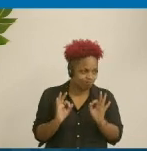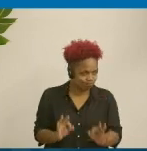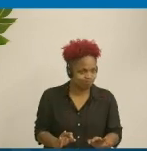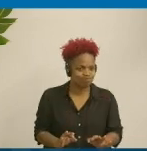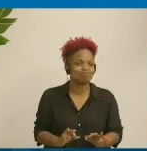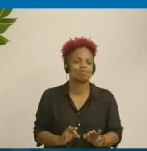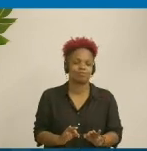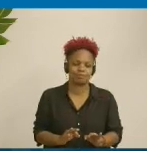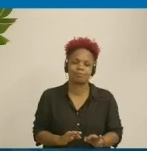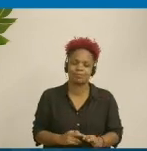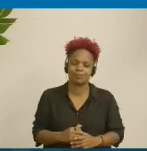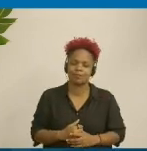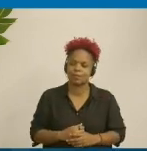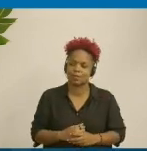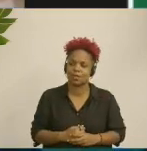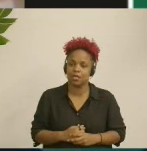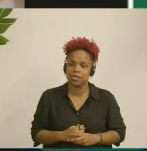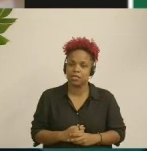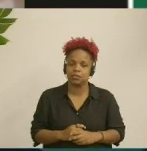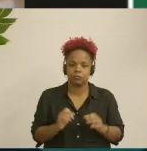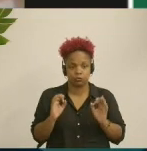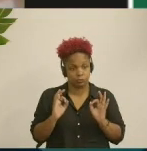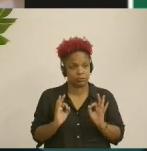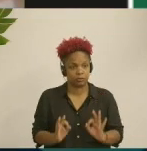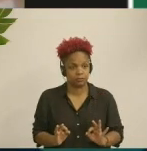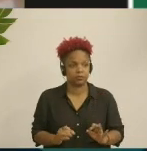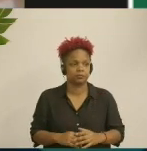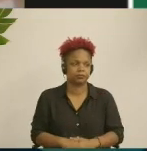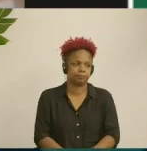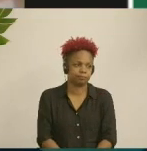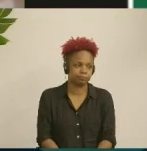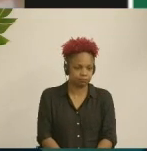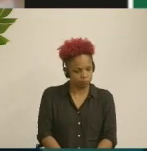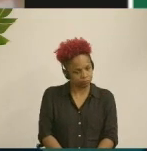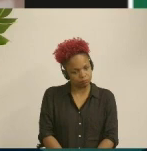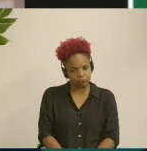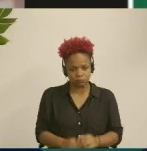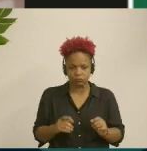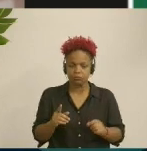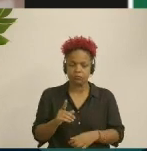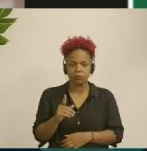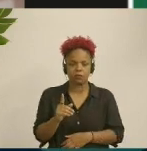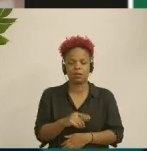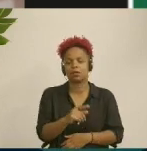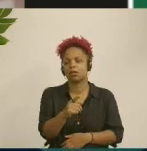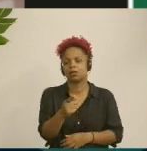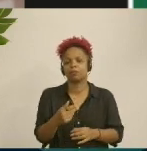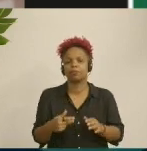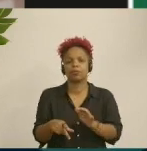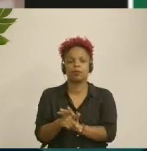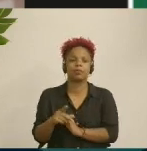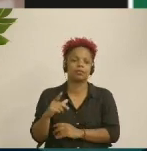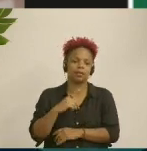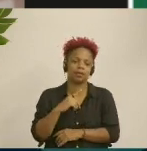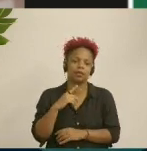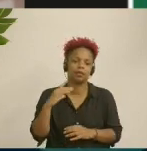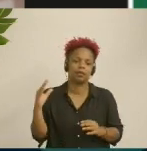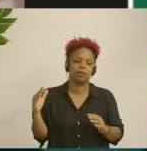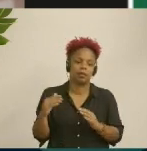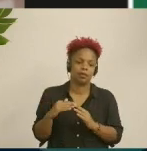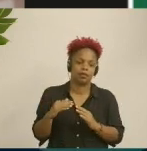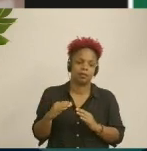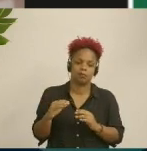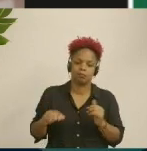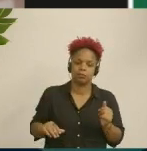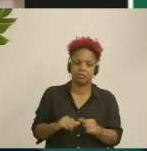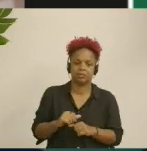critical, because, as you say, Michael, behavior change underpins so much of what has to change. And I think we have a lot of lessons to learn about